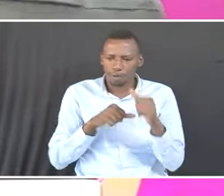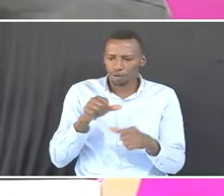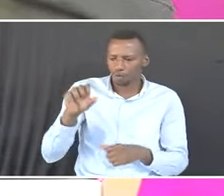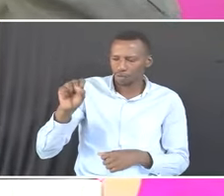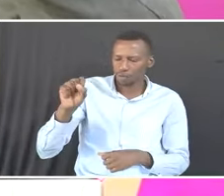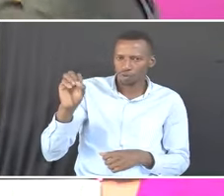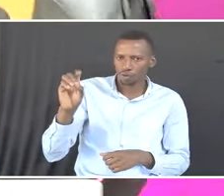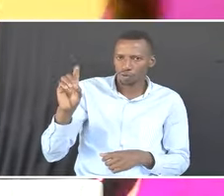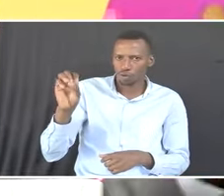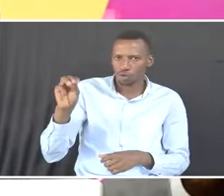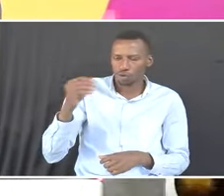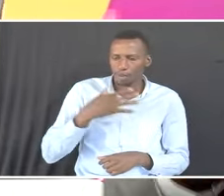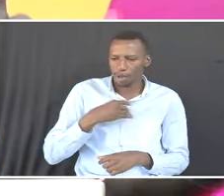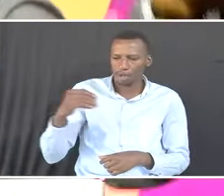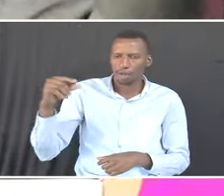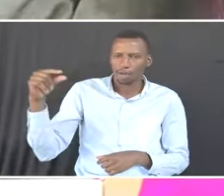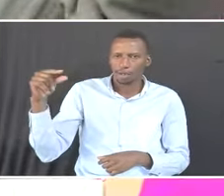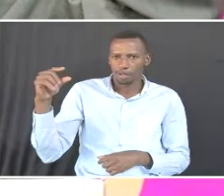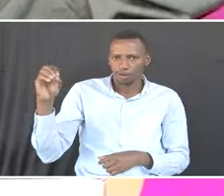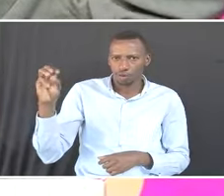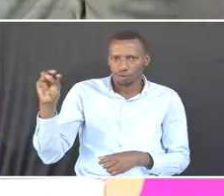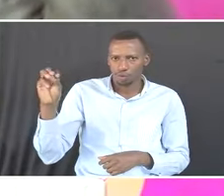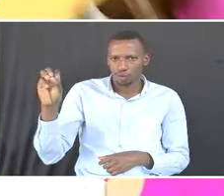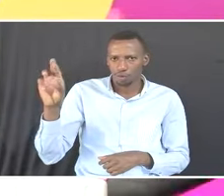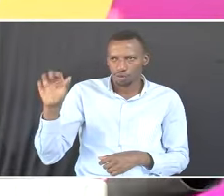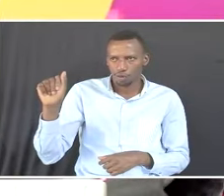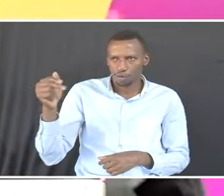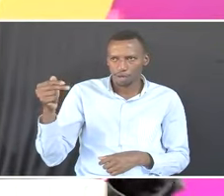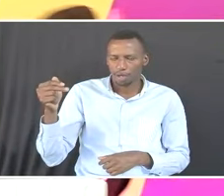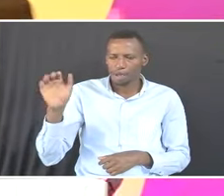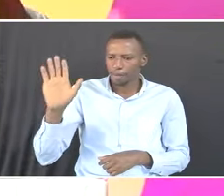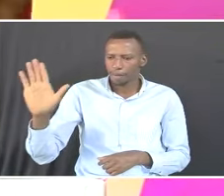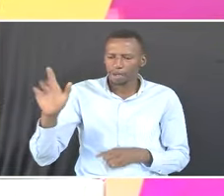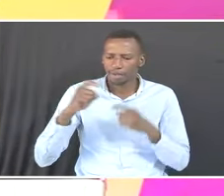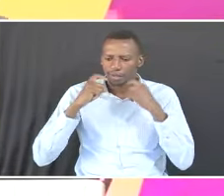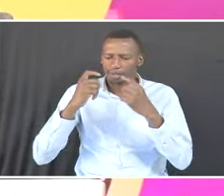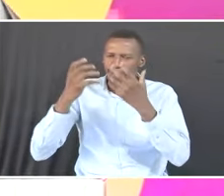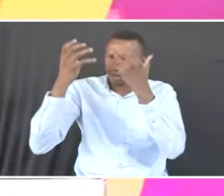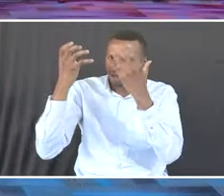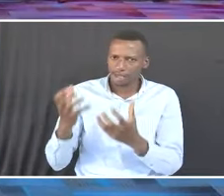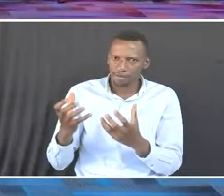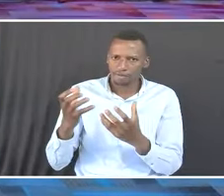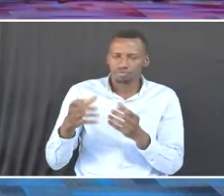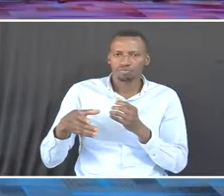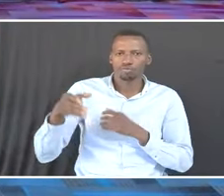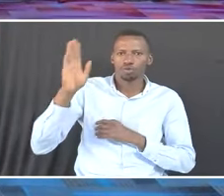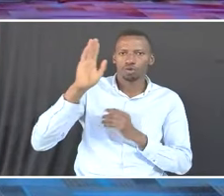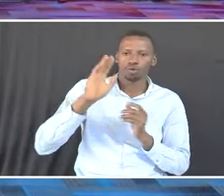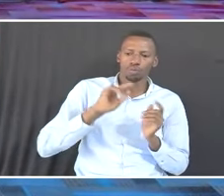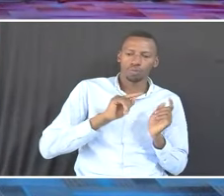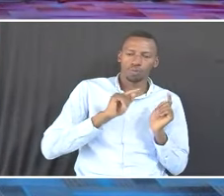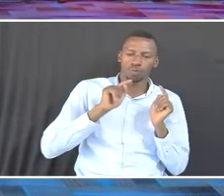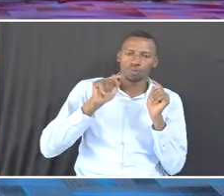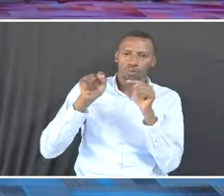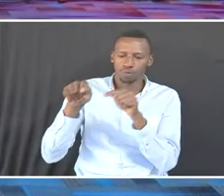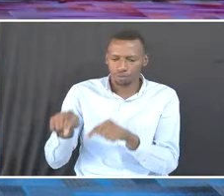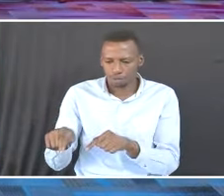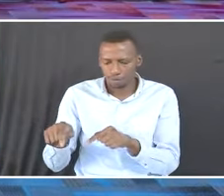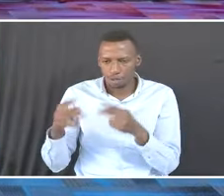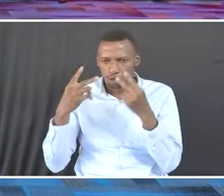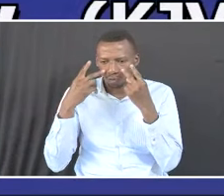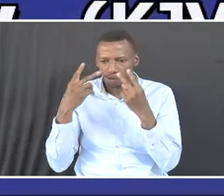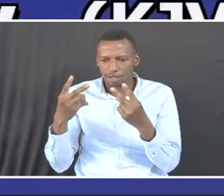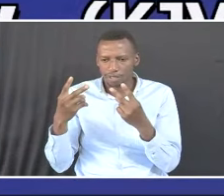sin is very grave, I will go down now and see whether they have done altogether according to the